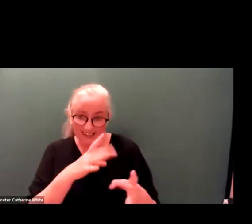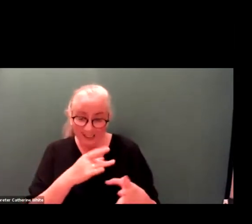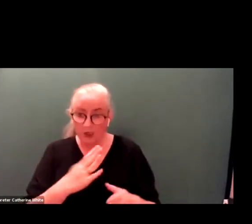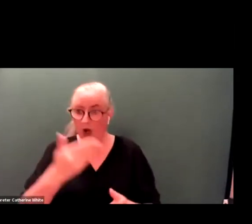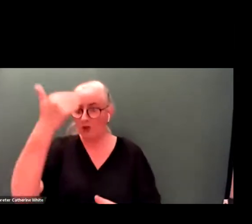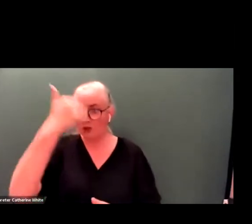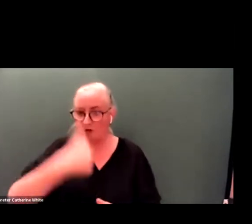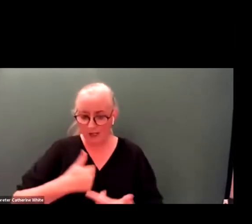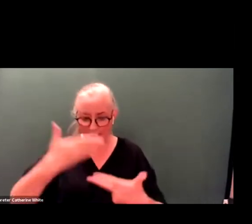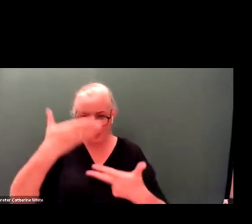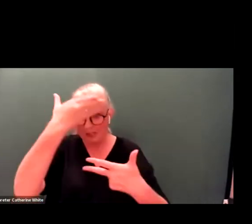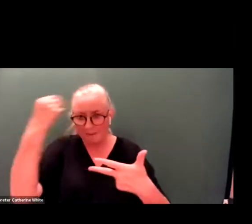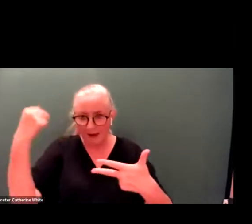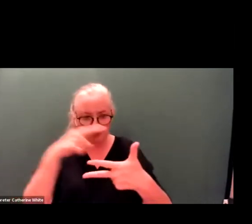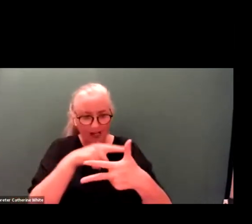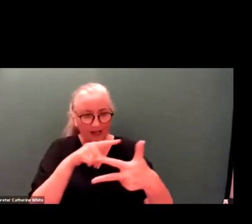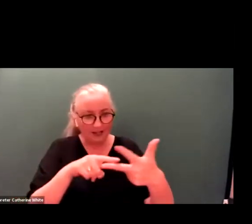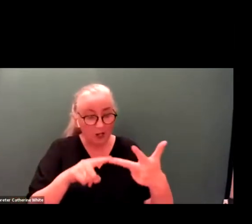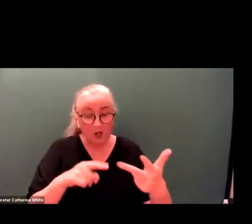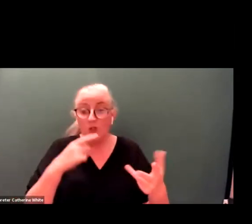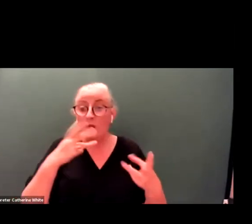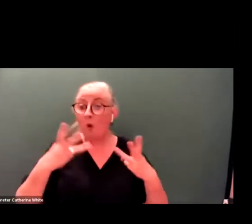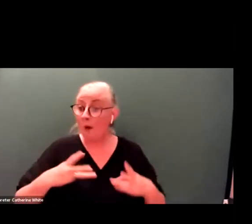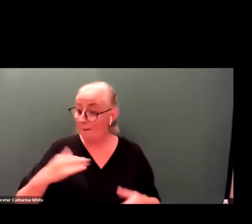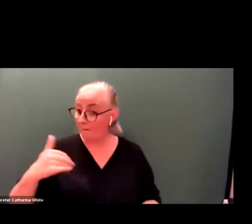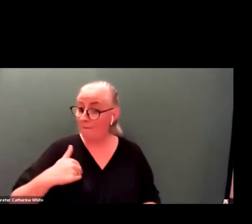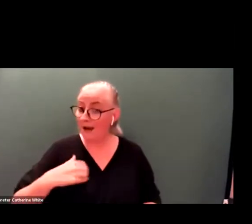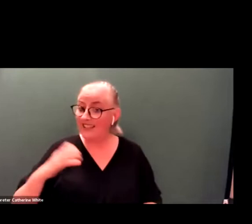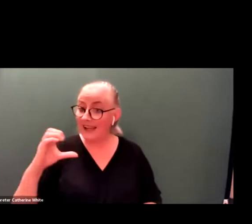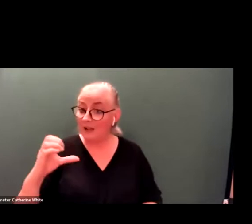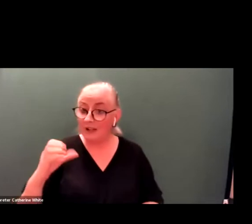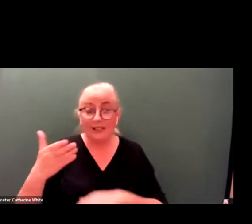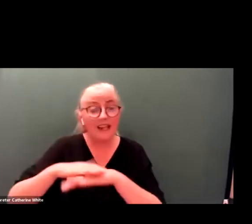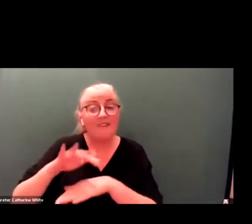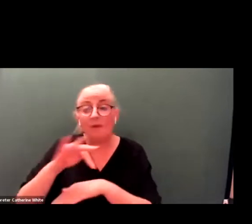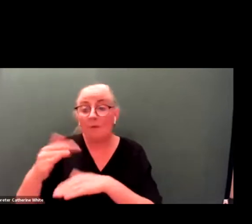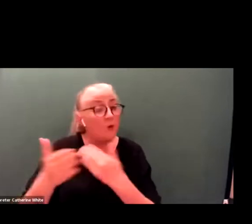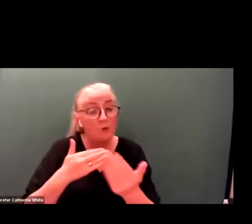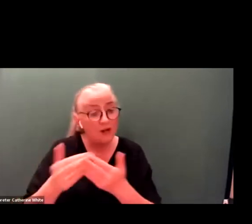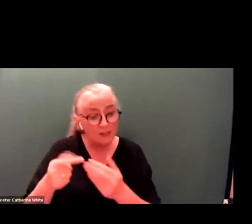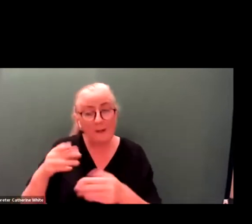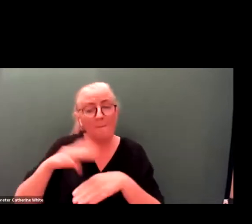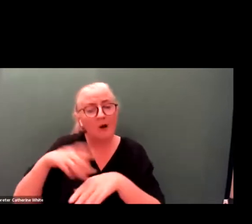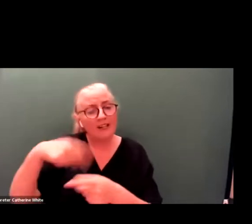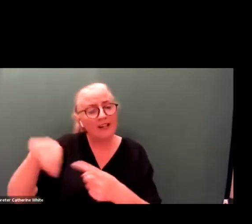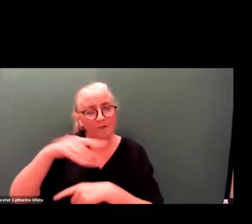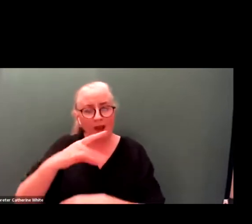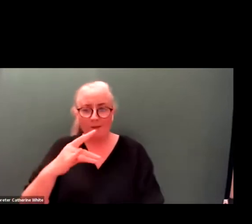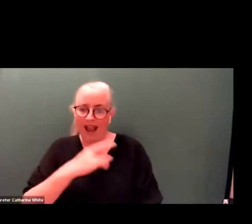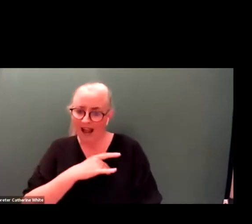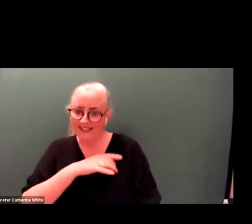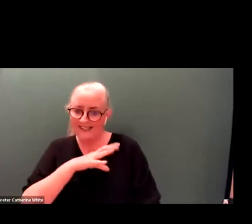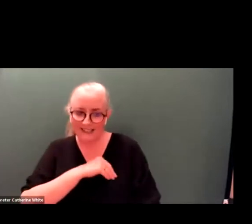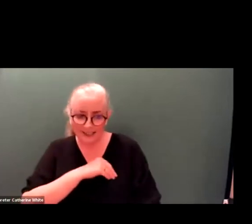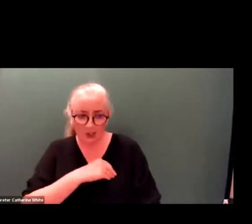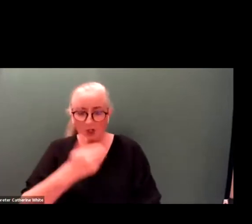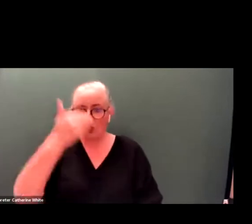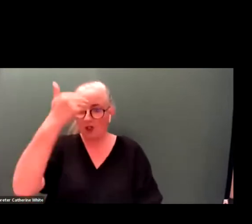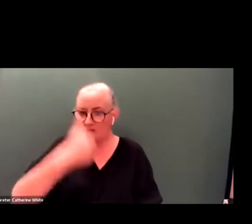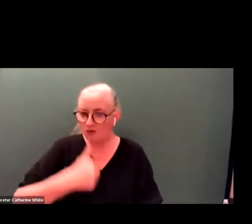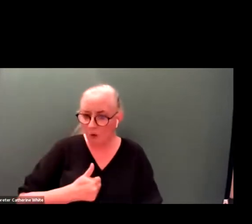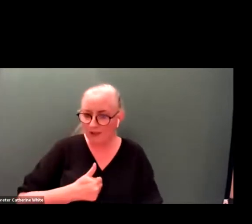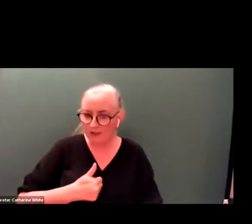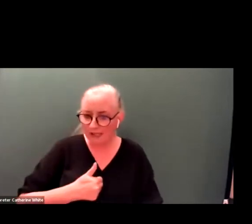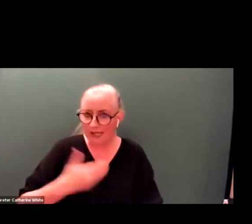dementia. And what do women who get breast cancer ultimately die from? The vast majority of them die from heart disease, stroke, osteoporotic fracture